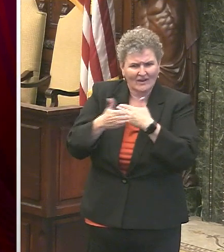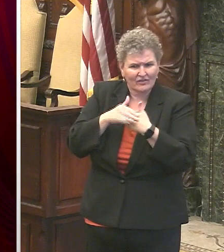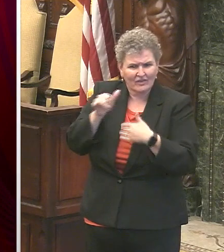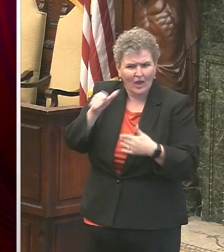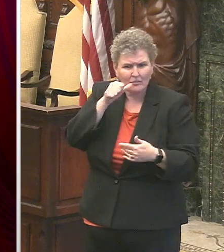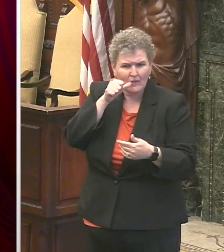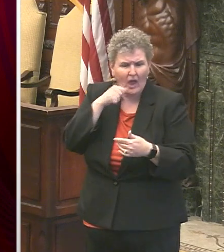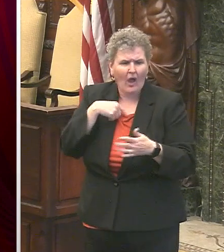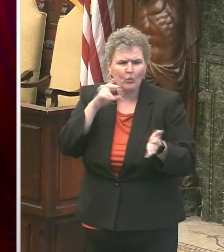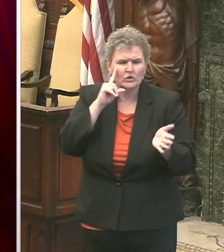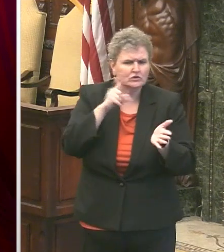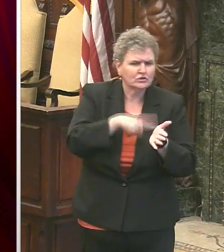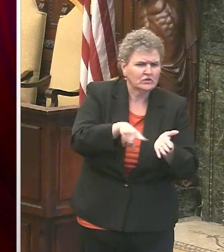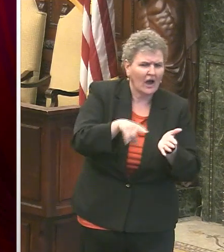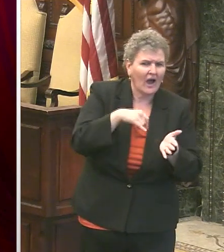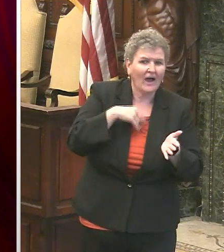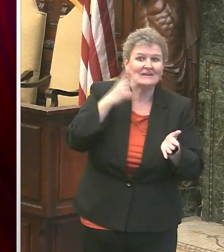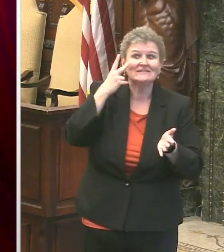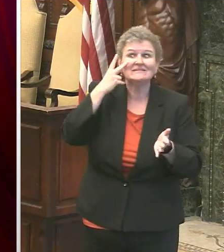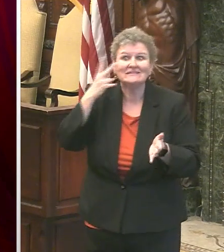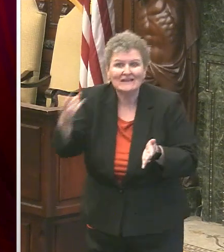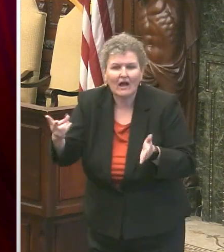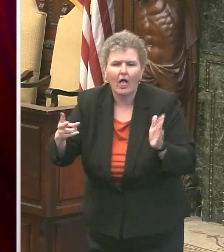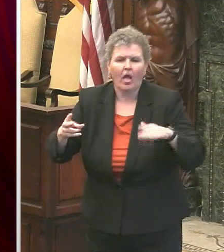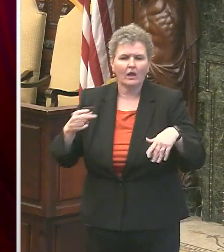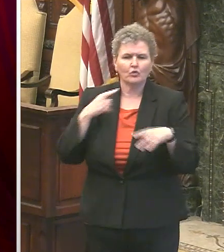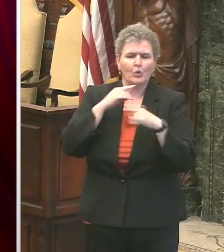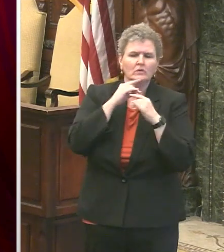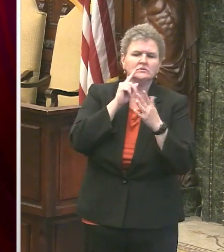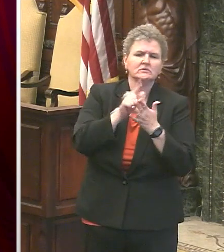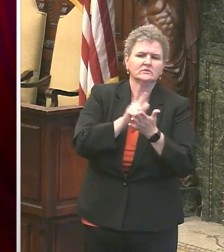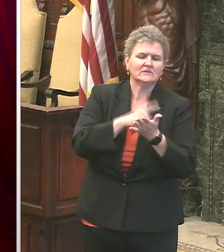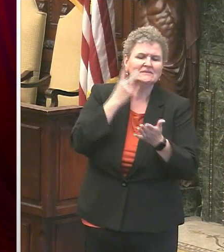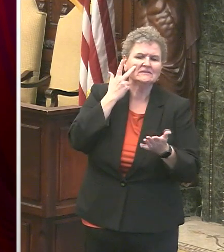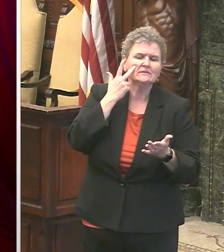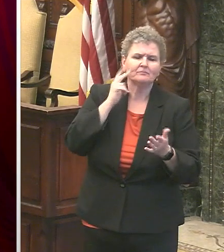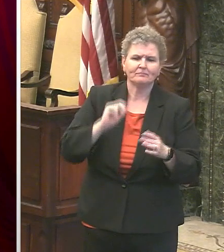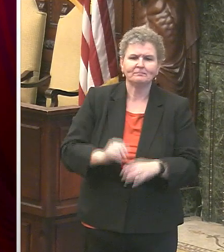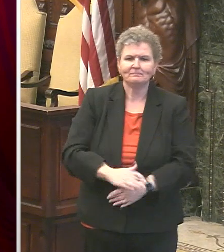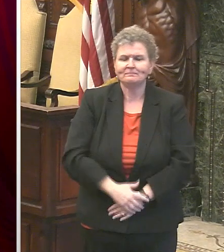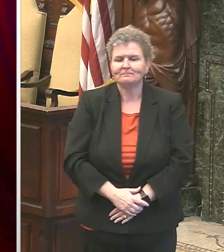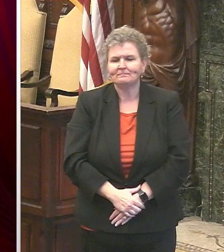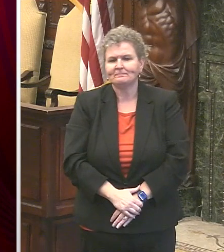check and. I've seen it. I don't know whether it's legal or not.